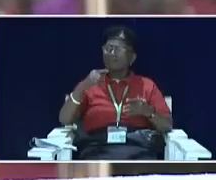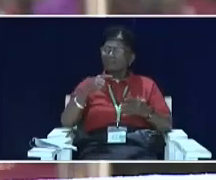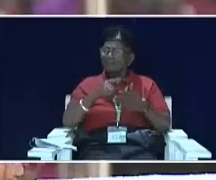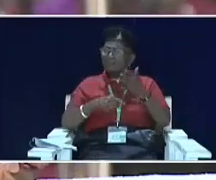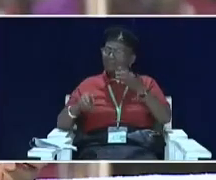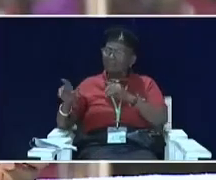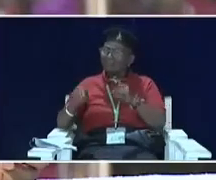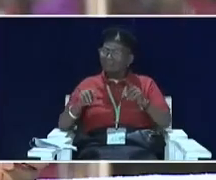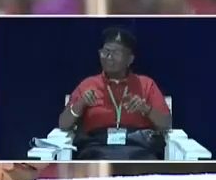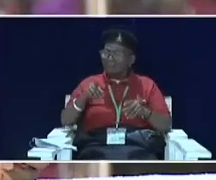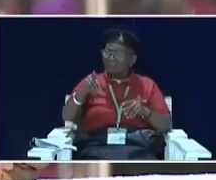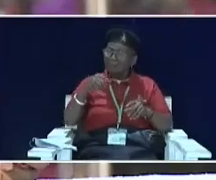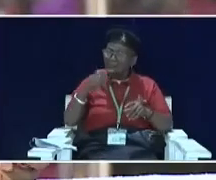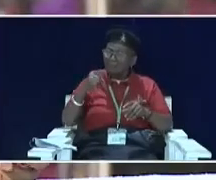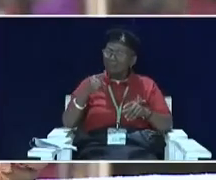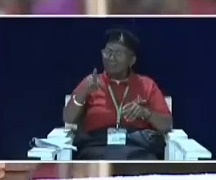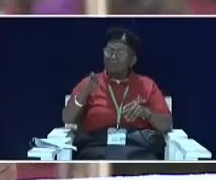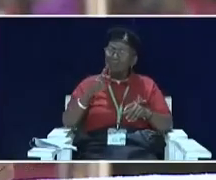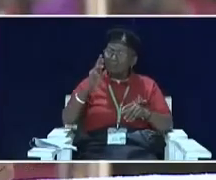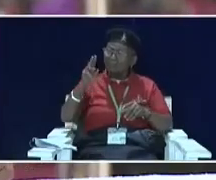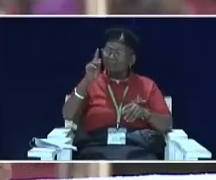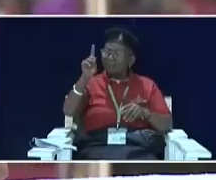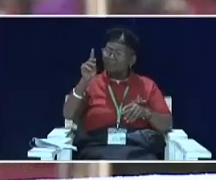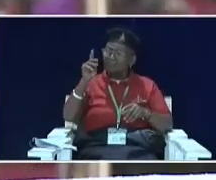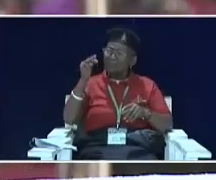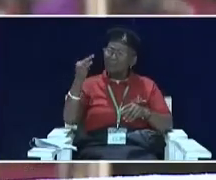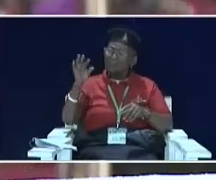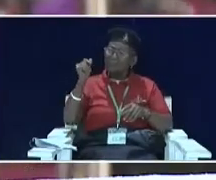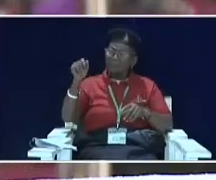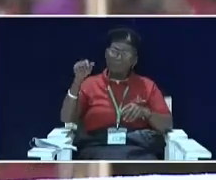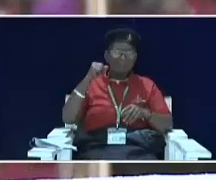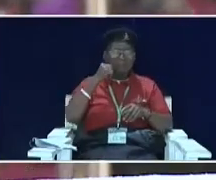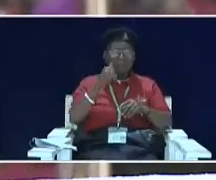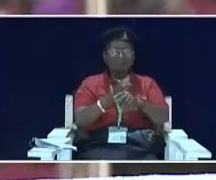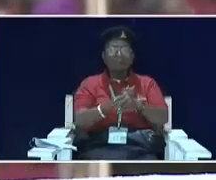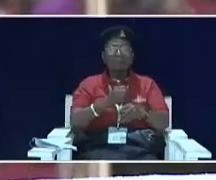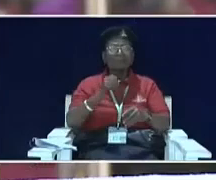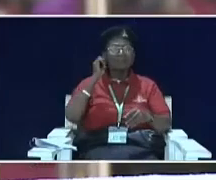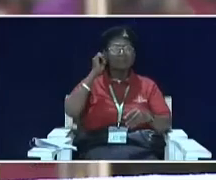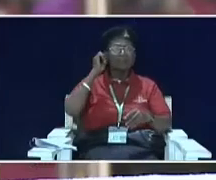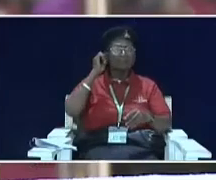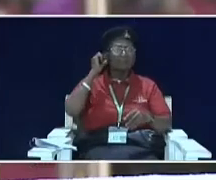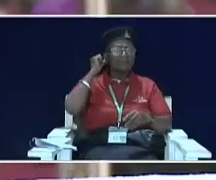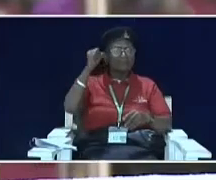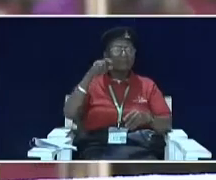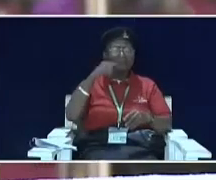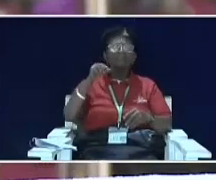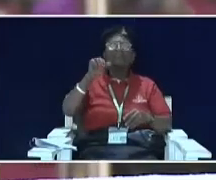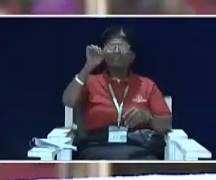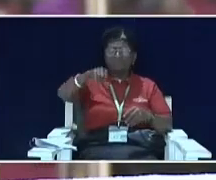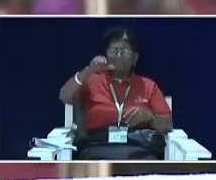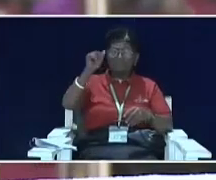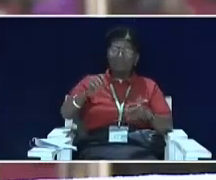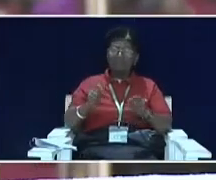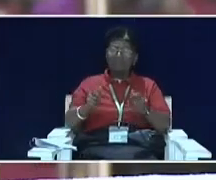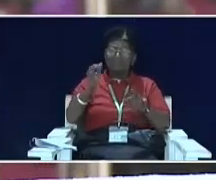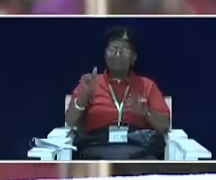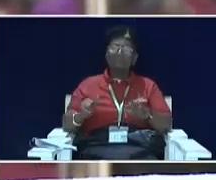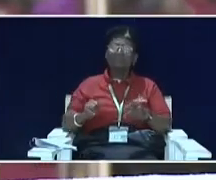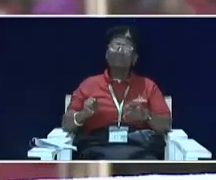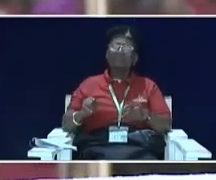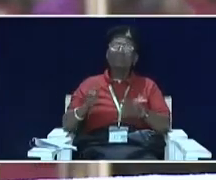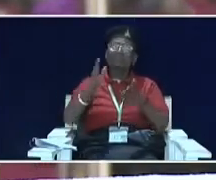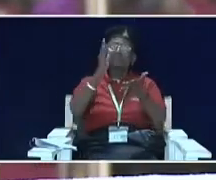"You are one of his daughters." "Yes." And he quickly stopped the vehicle and dropped